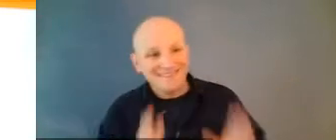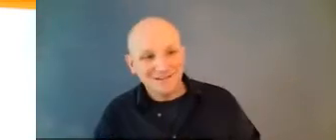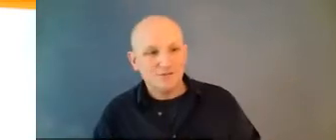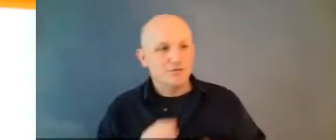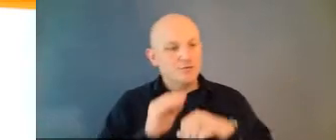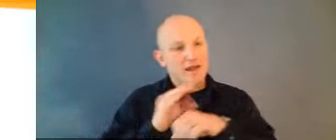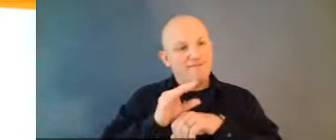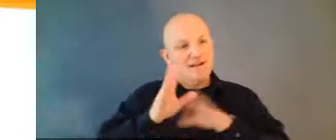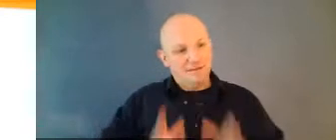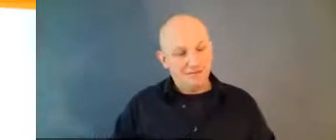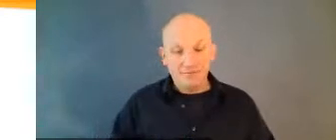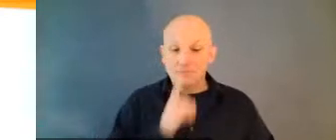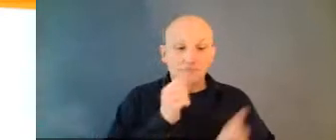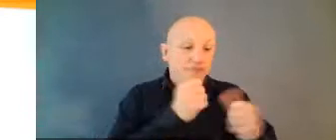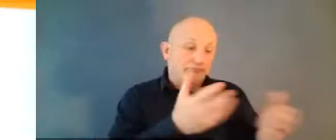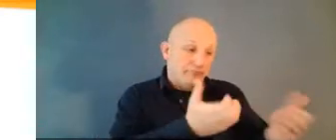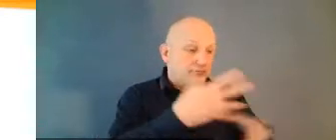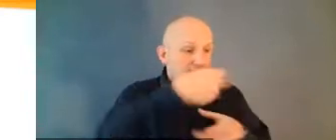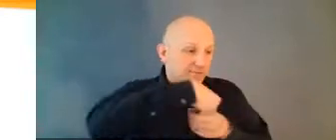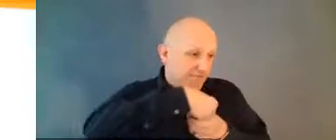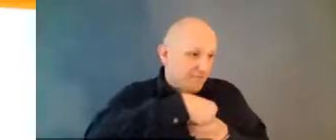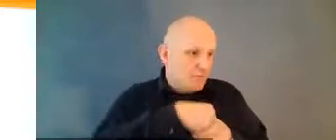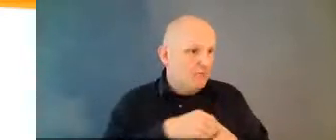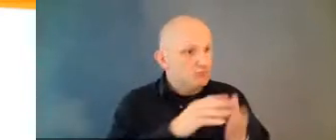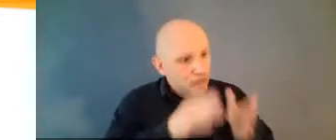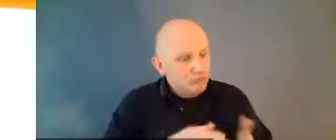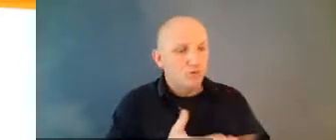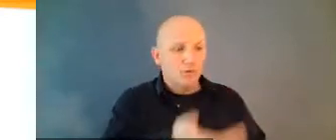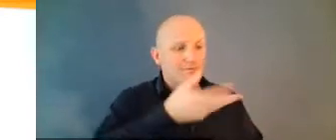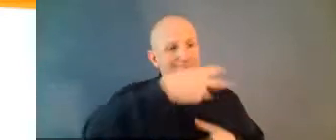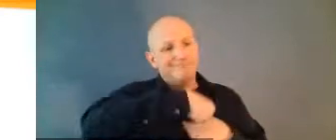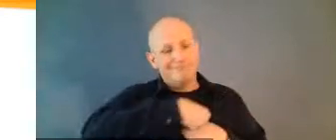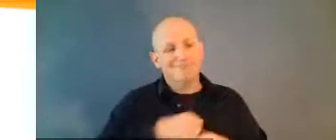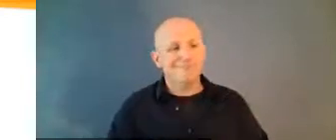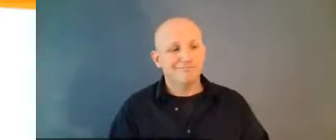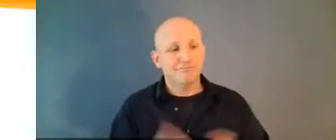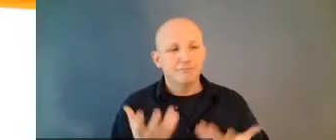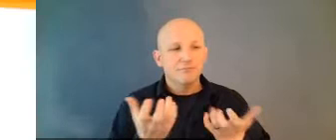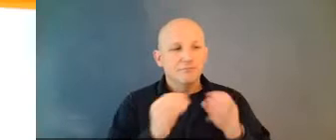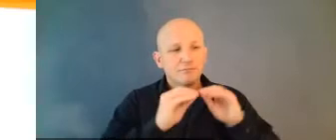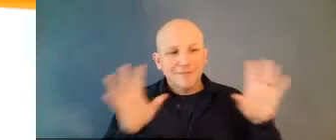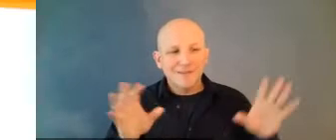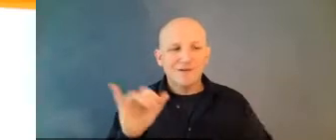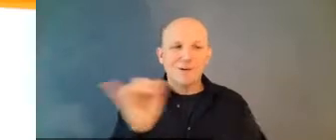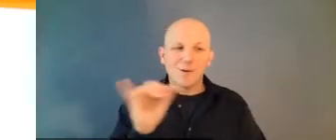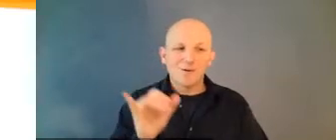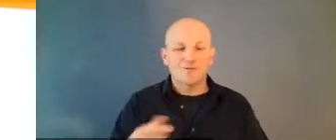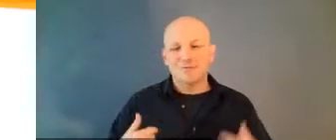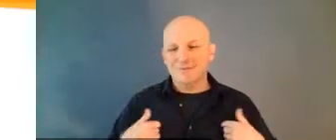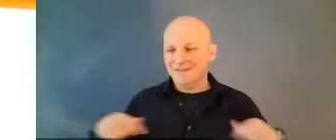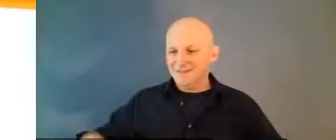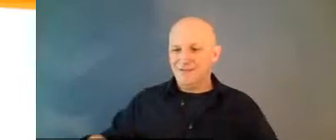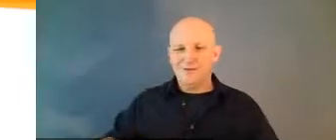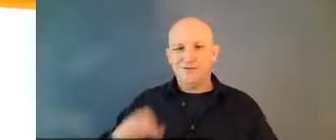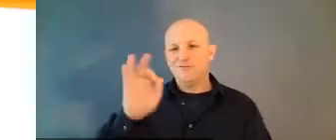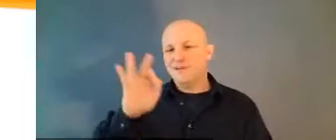students are always welcome to be involved. I also just want to clarify that, especially when I'm wearing my Fresno City College hat, and